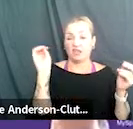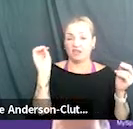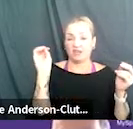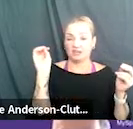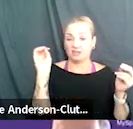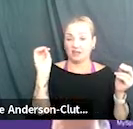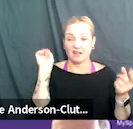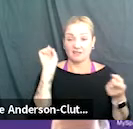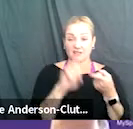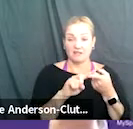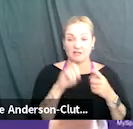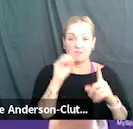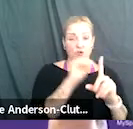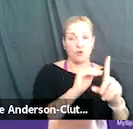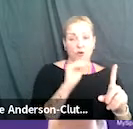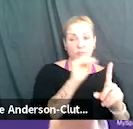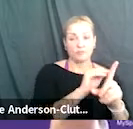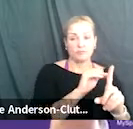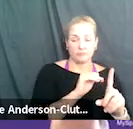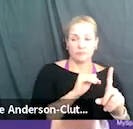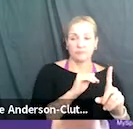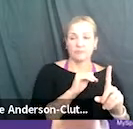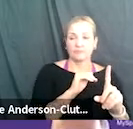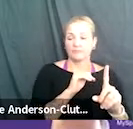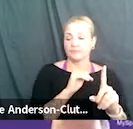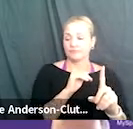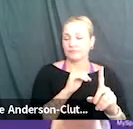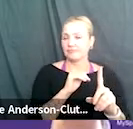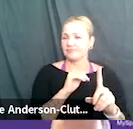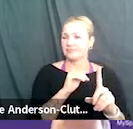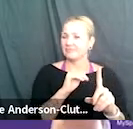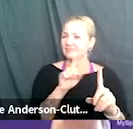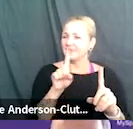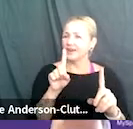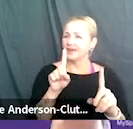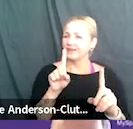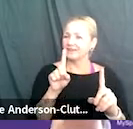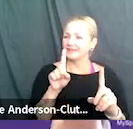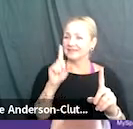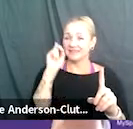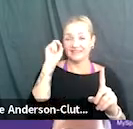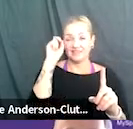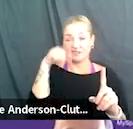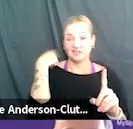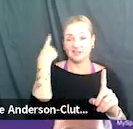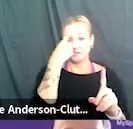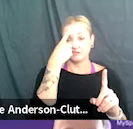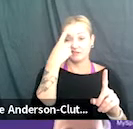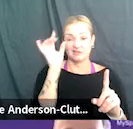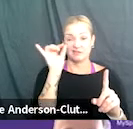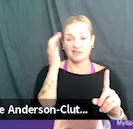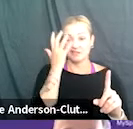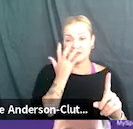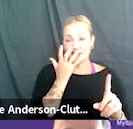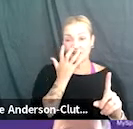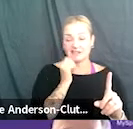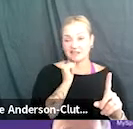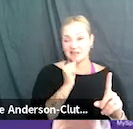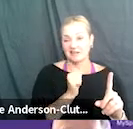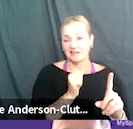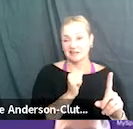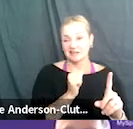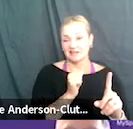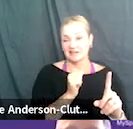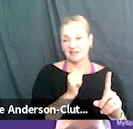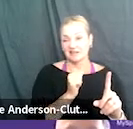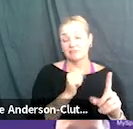more scared. But it could be, and that if that was the case, I suppose that might relate to why things might have gotten better with the fluoxetine